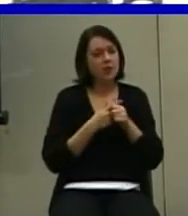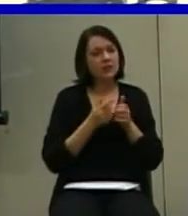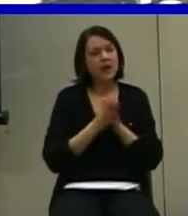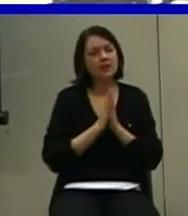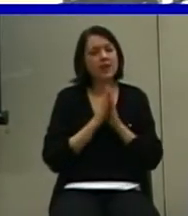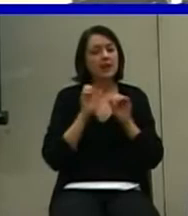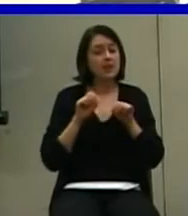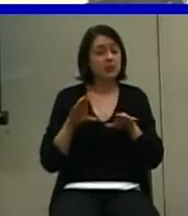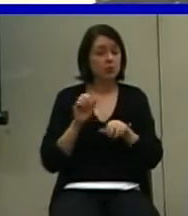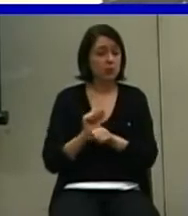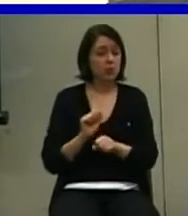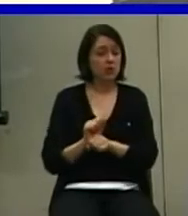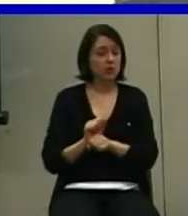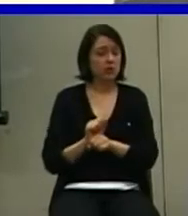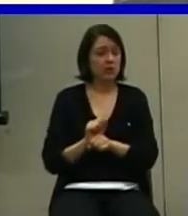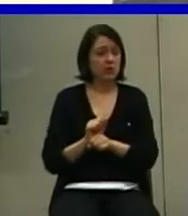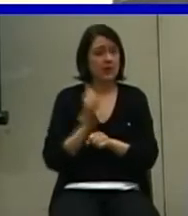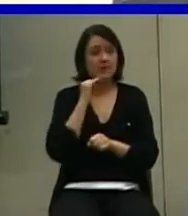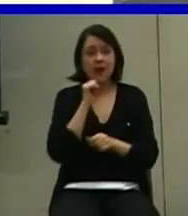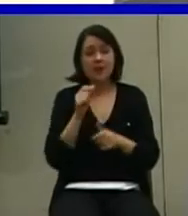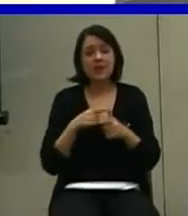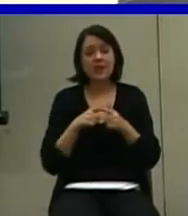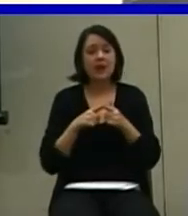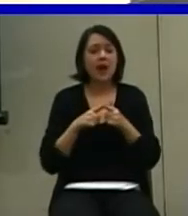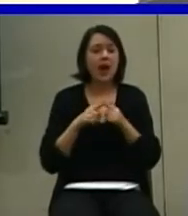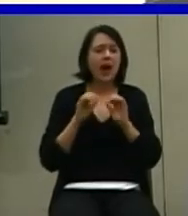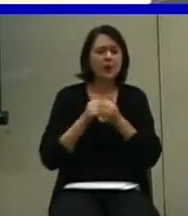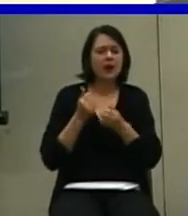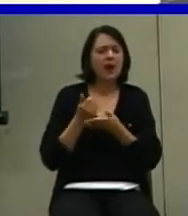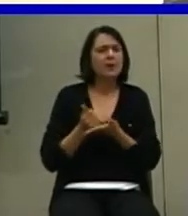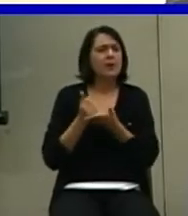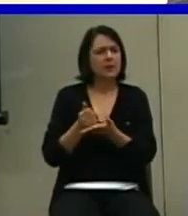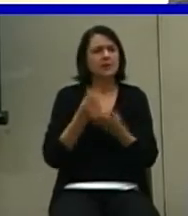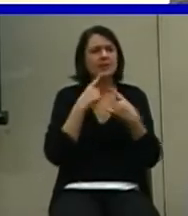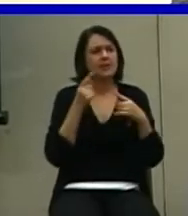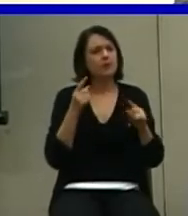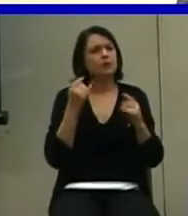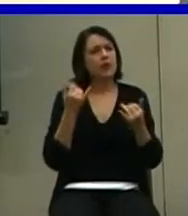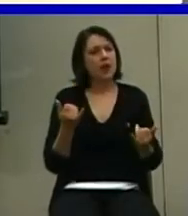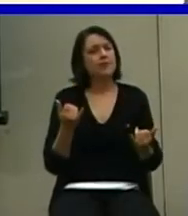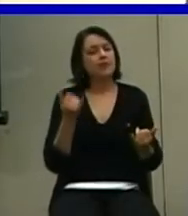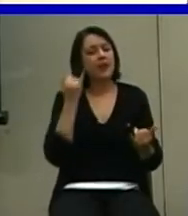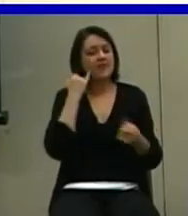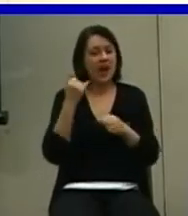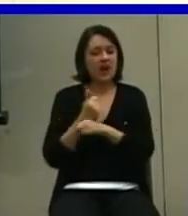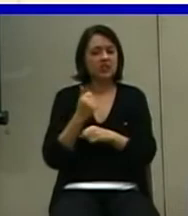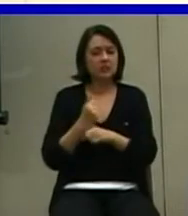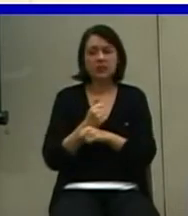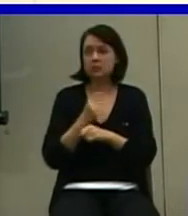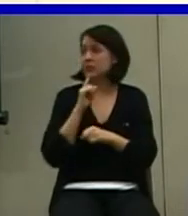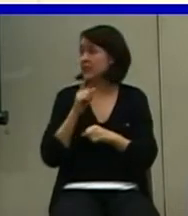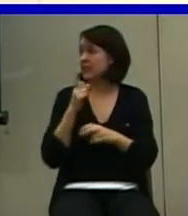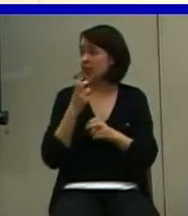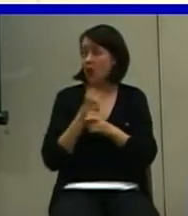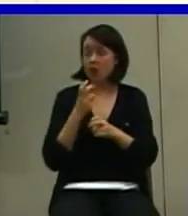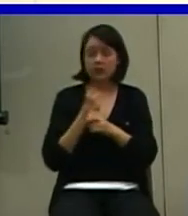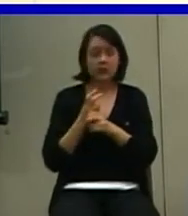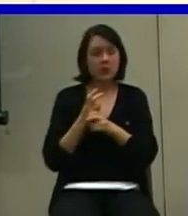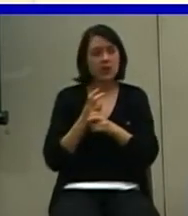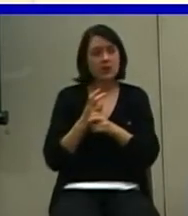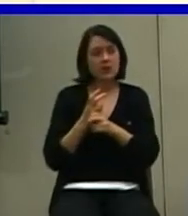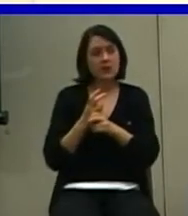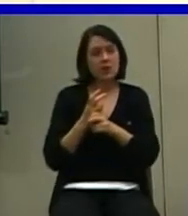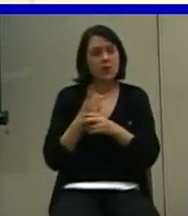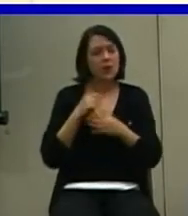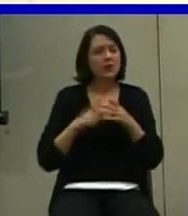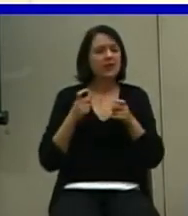that they could do? How do we make them successful? If algebra is down here, what could we give